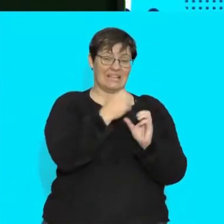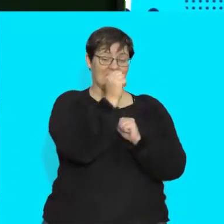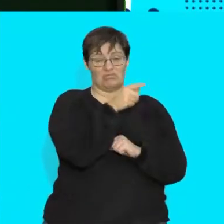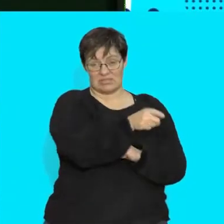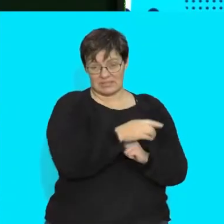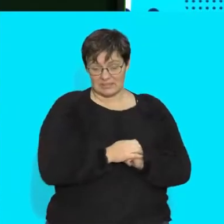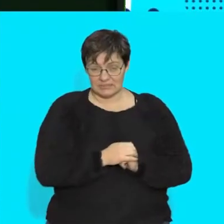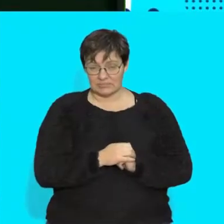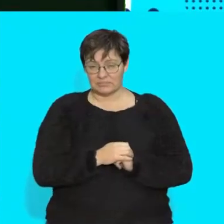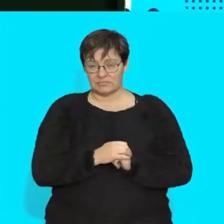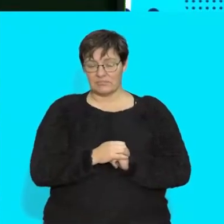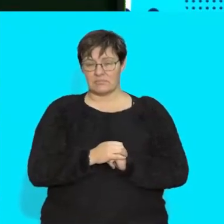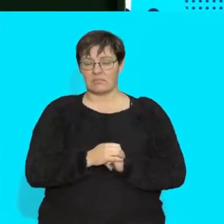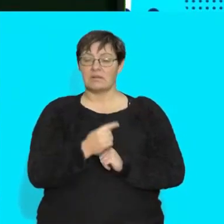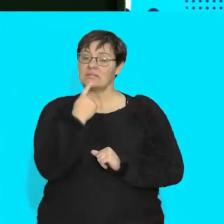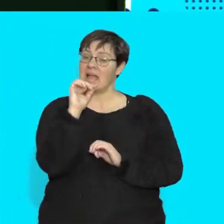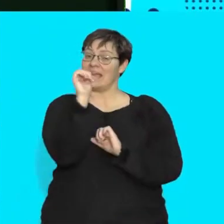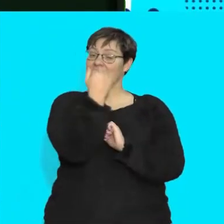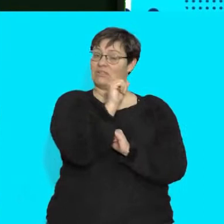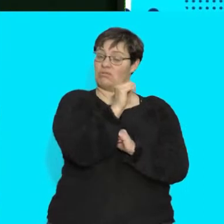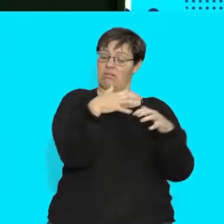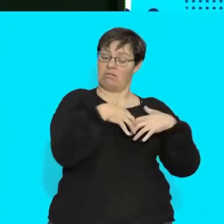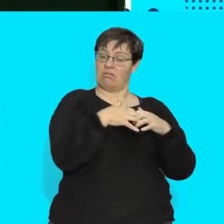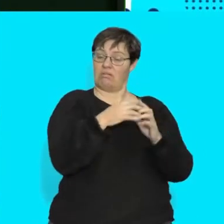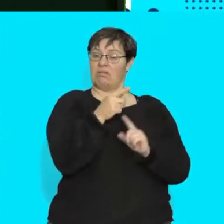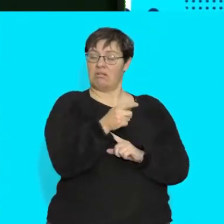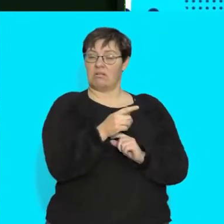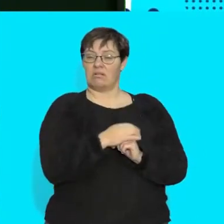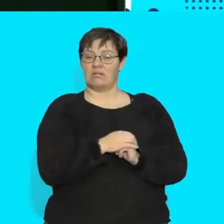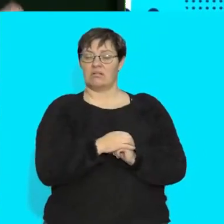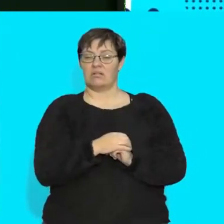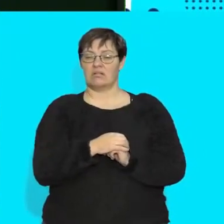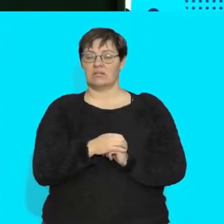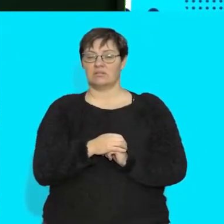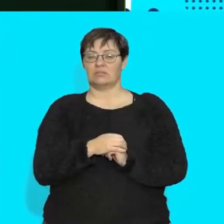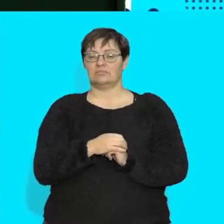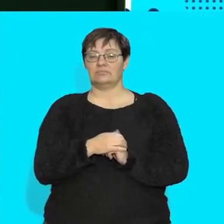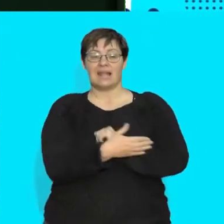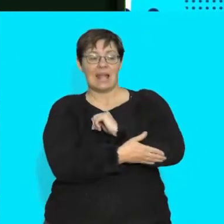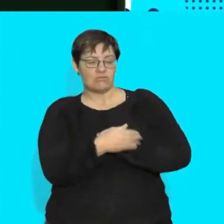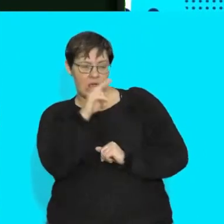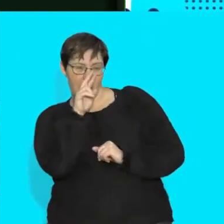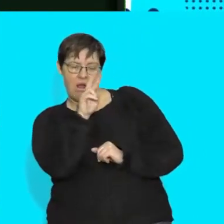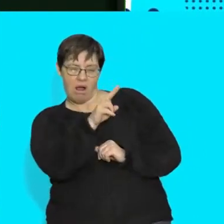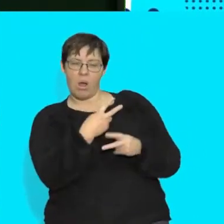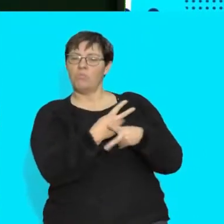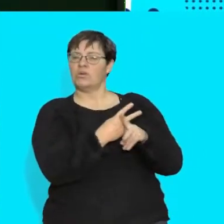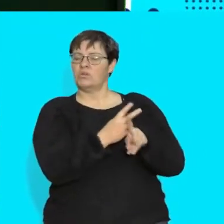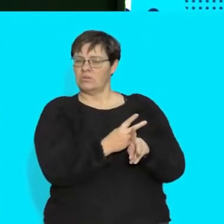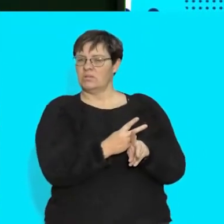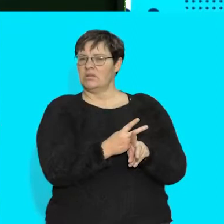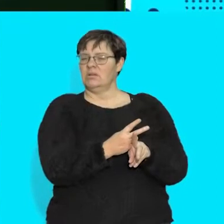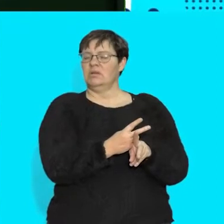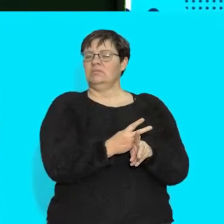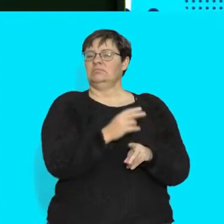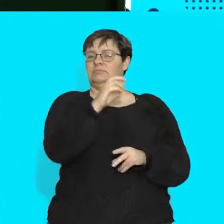can almost tell the industrialization of a country by looking at its production of